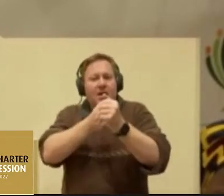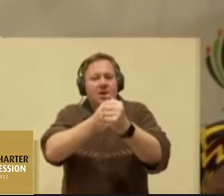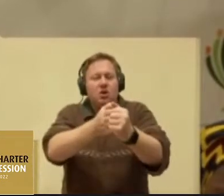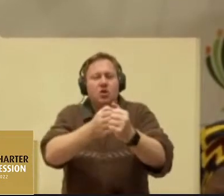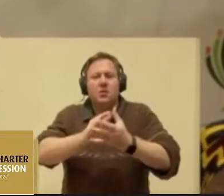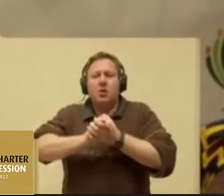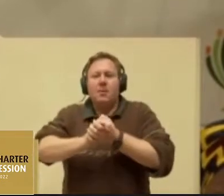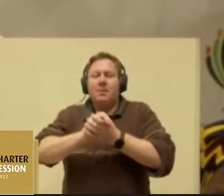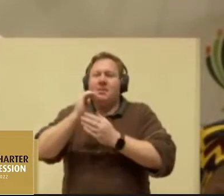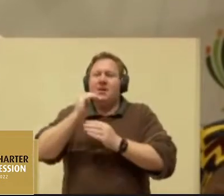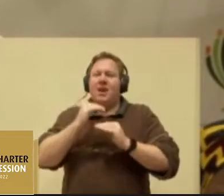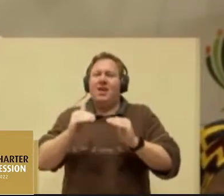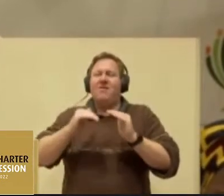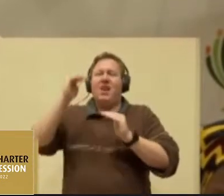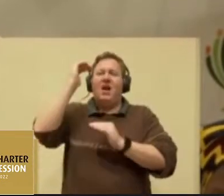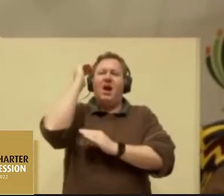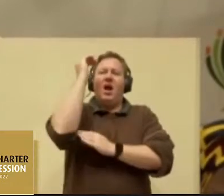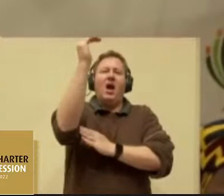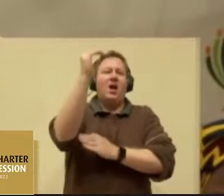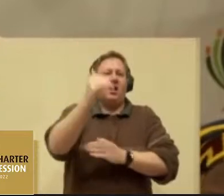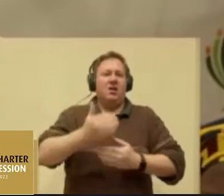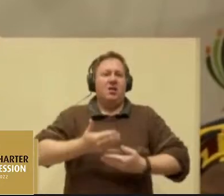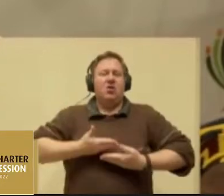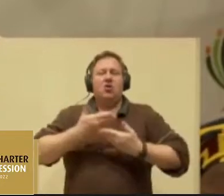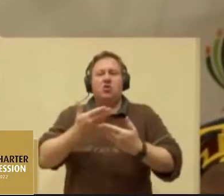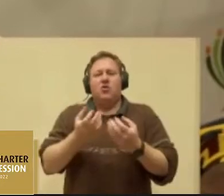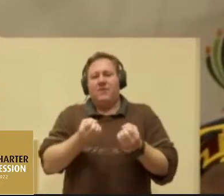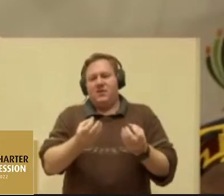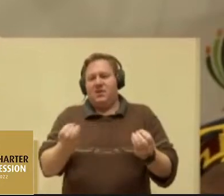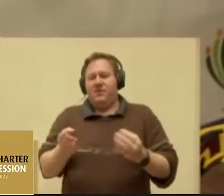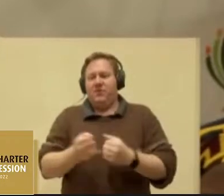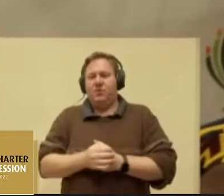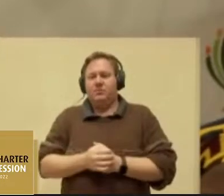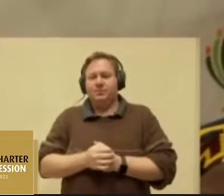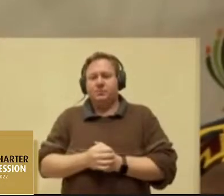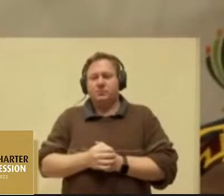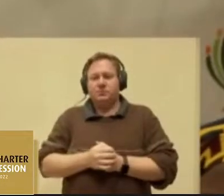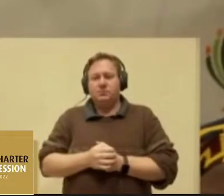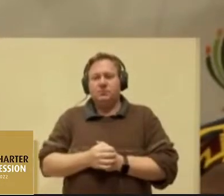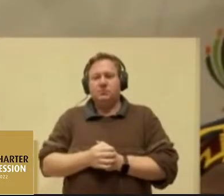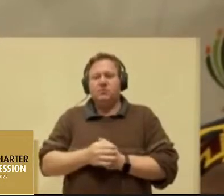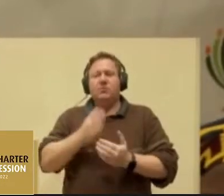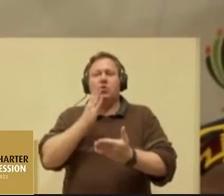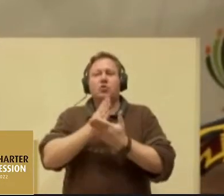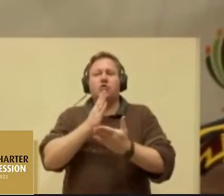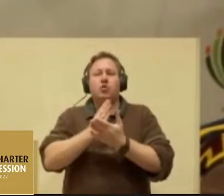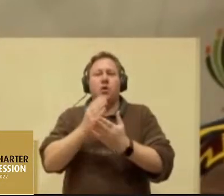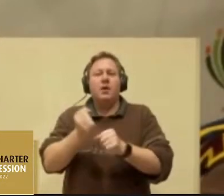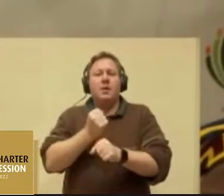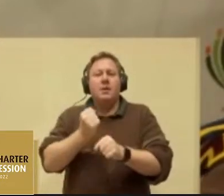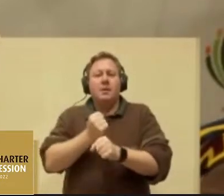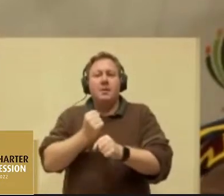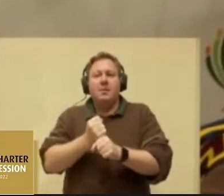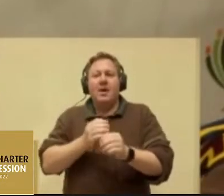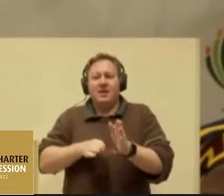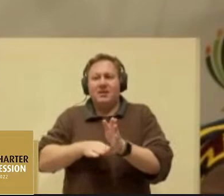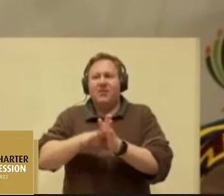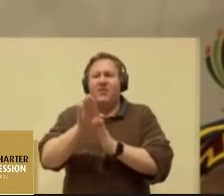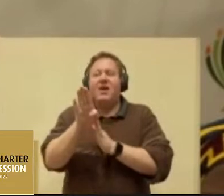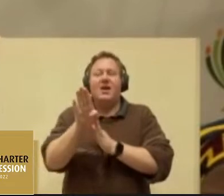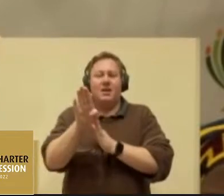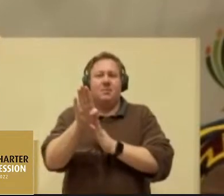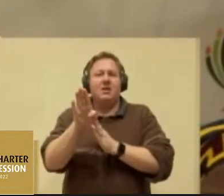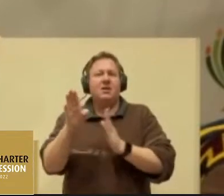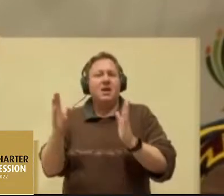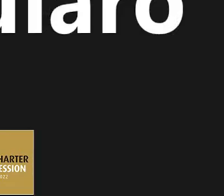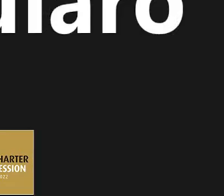highest level to service delivery for to making sure that we develop and implement a whole government